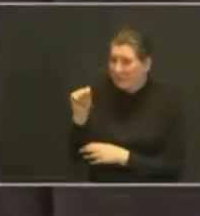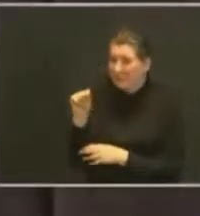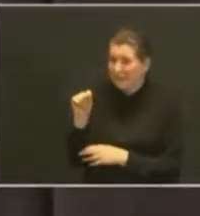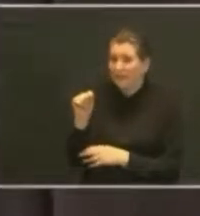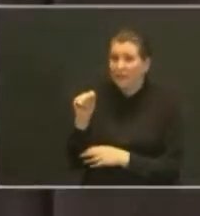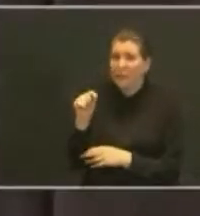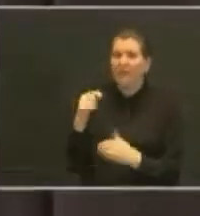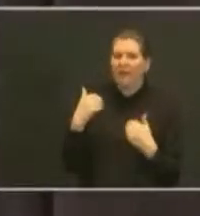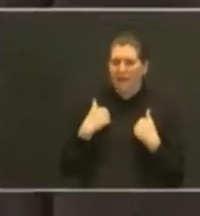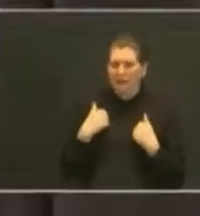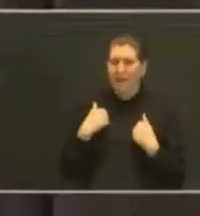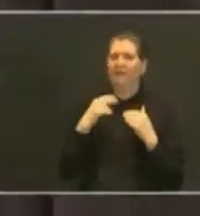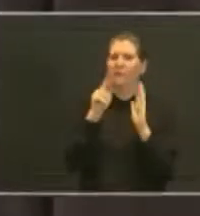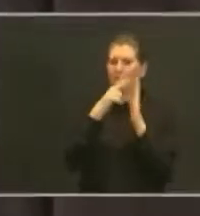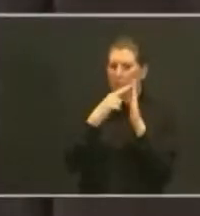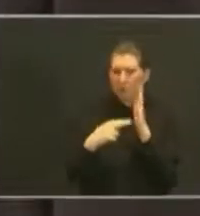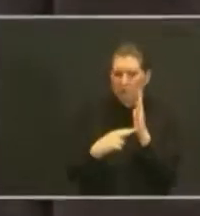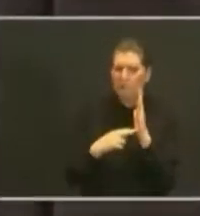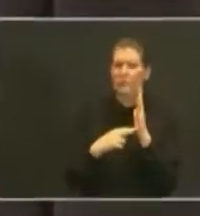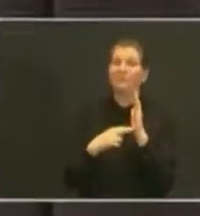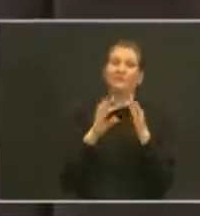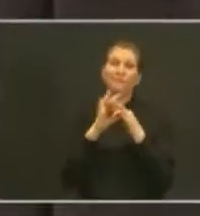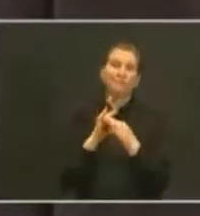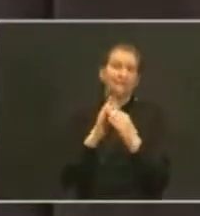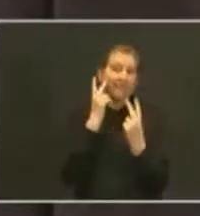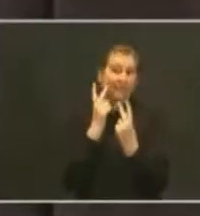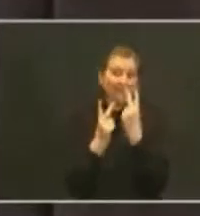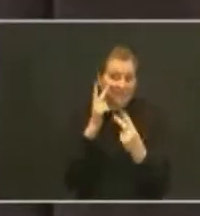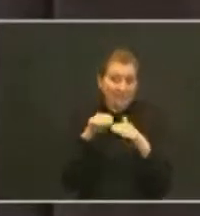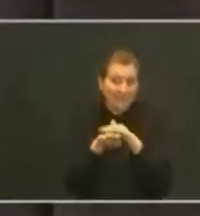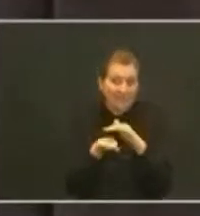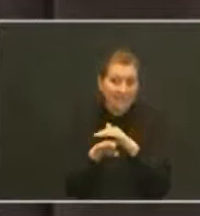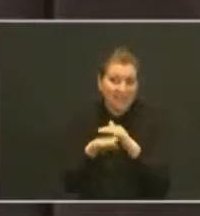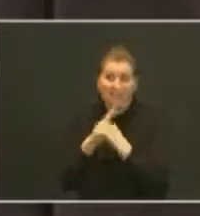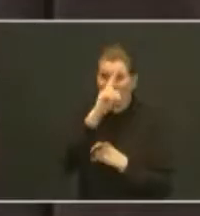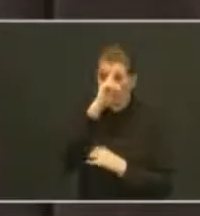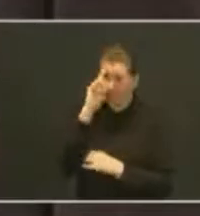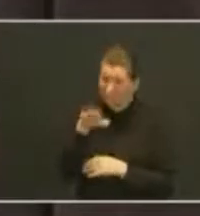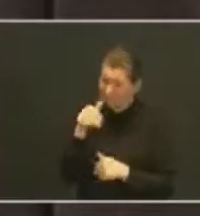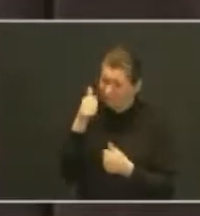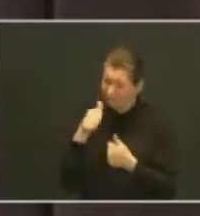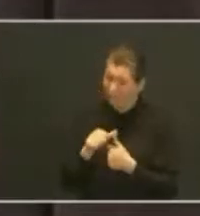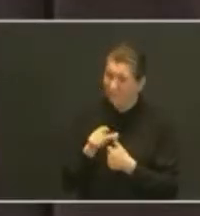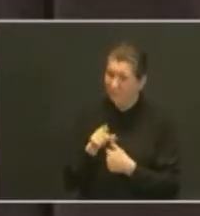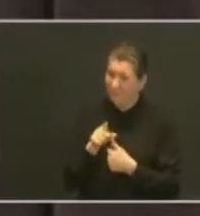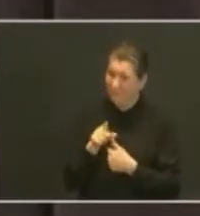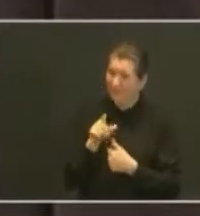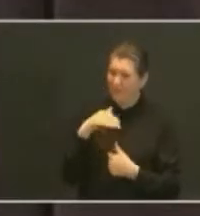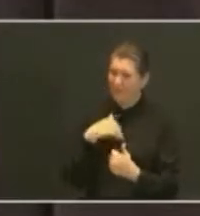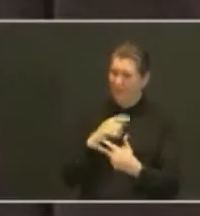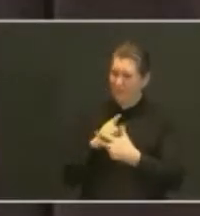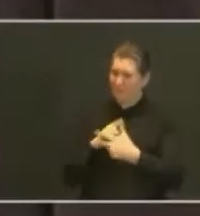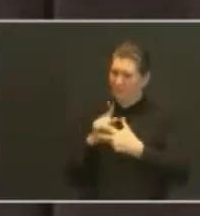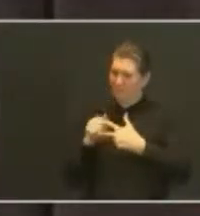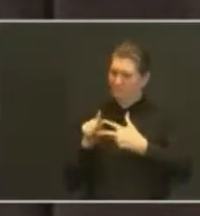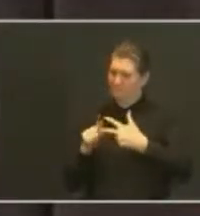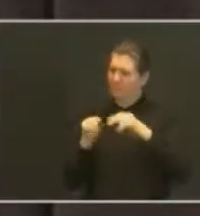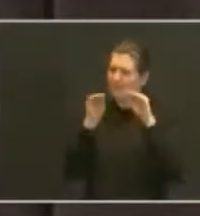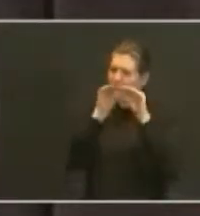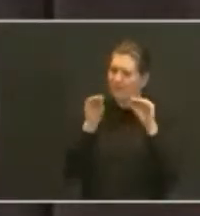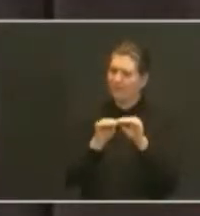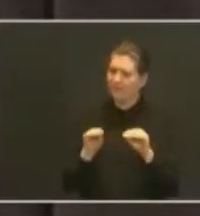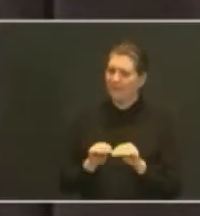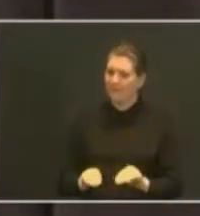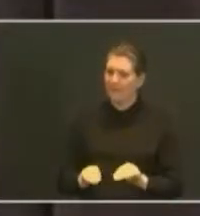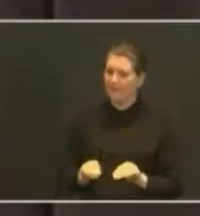in response to COVID-19. And you may remember that this guidance used a 3-level approach to